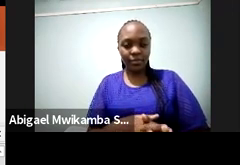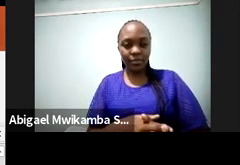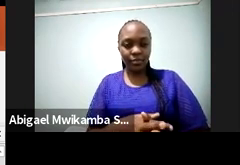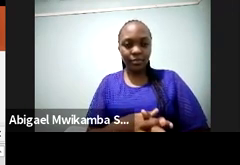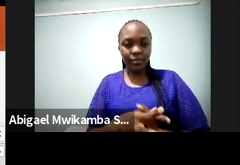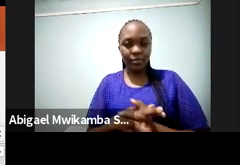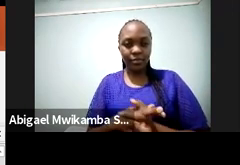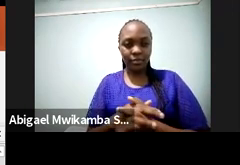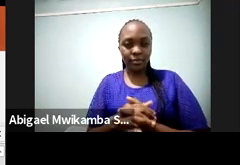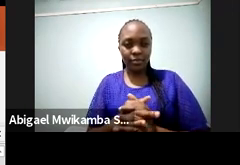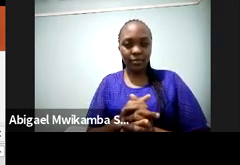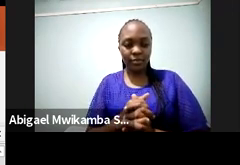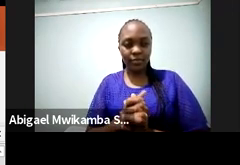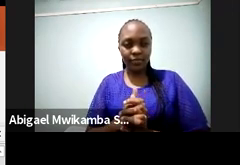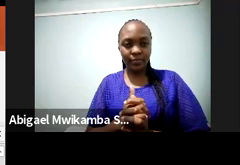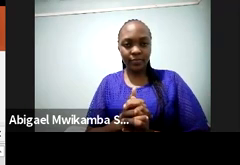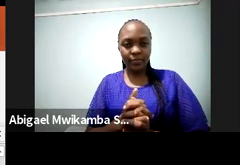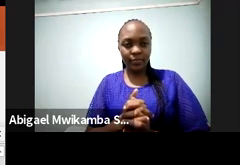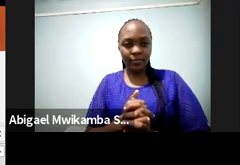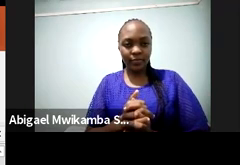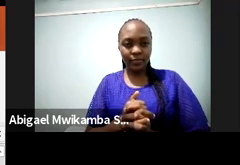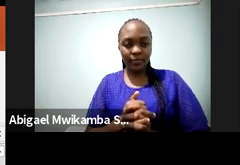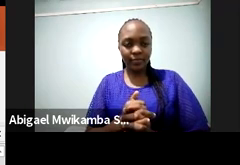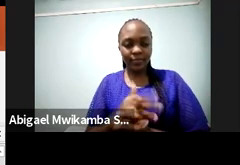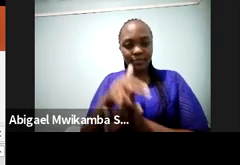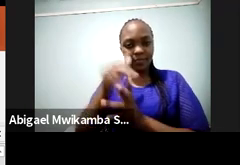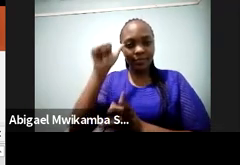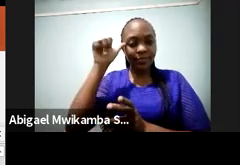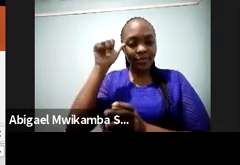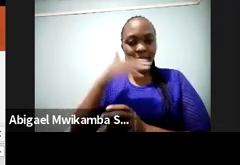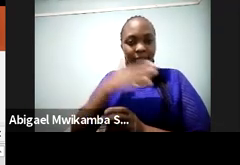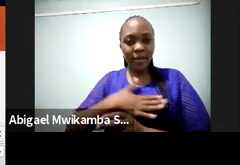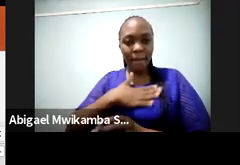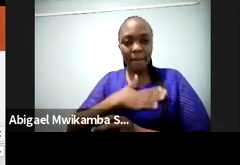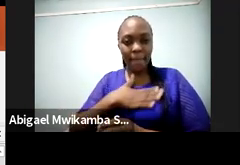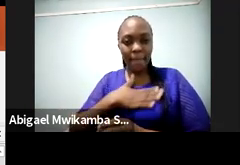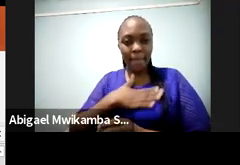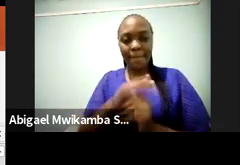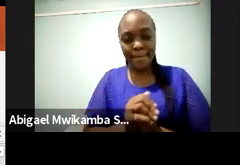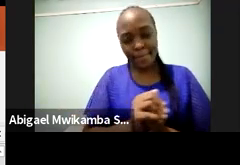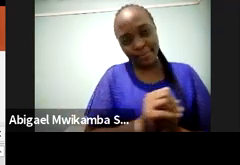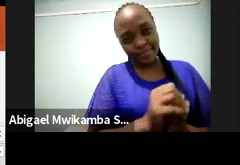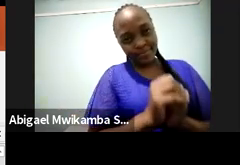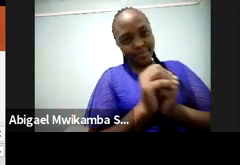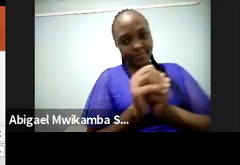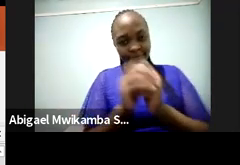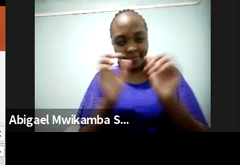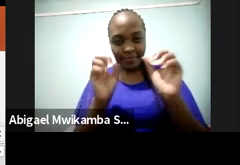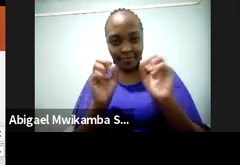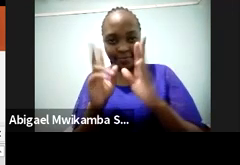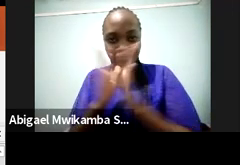So Abigail will sign for us finance skills. finance skills.